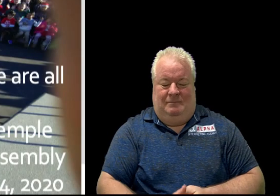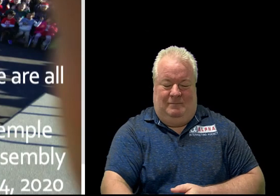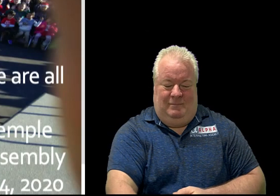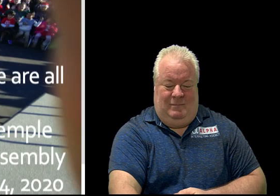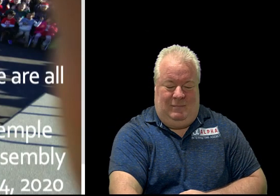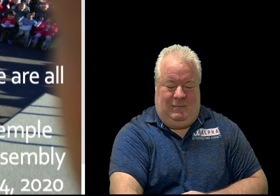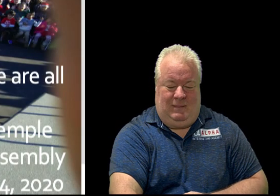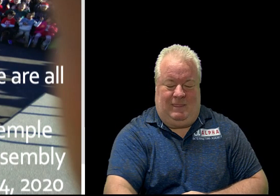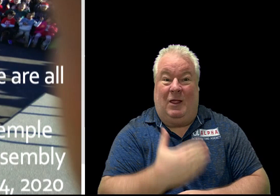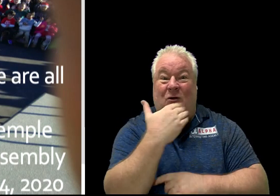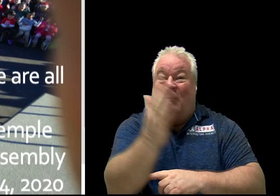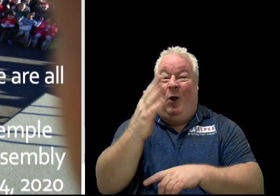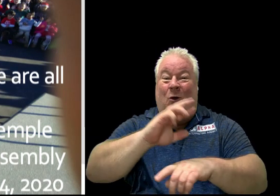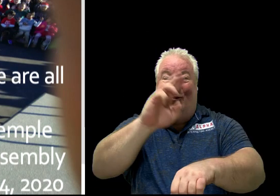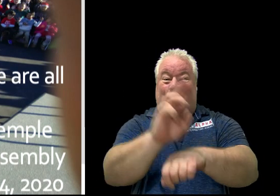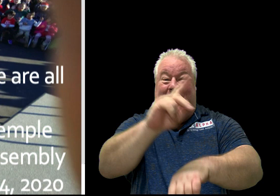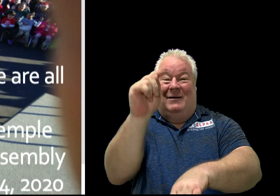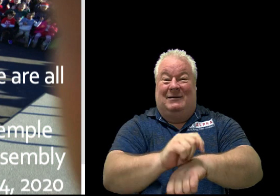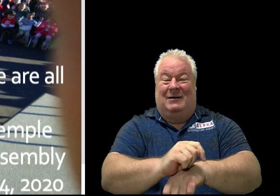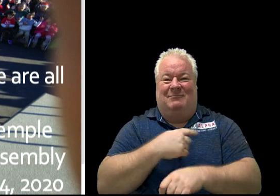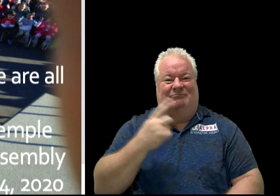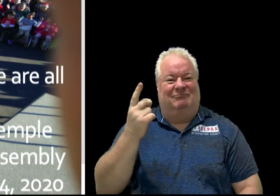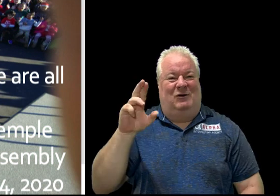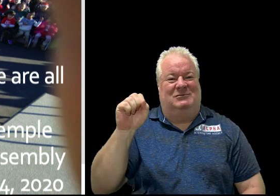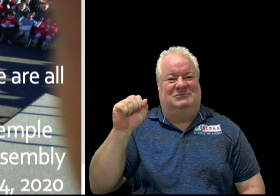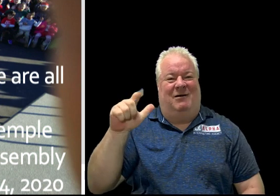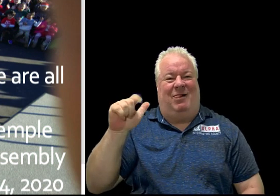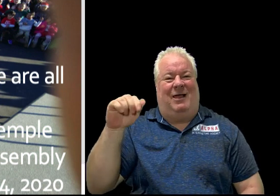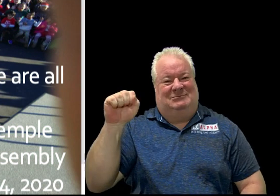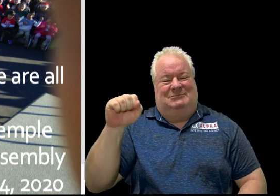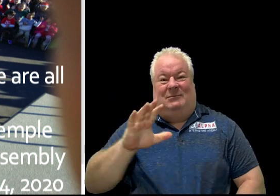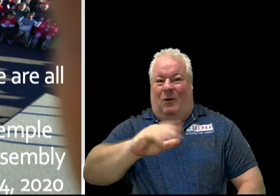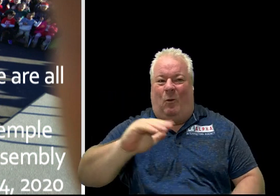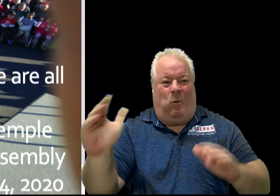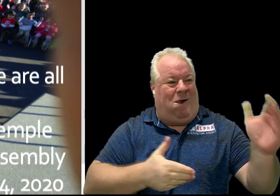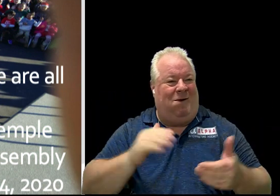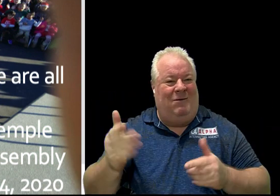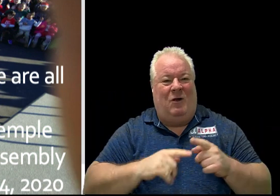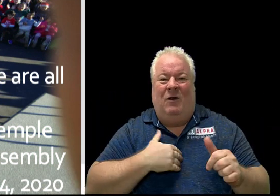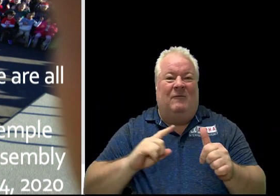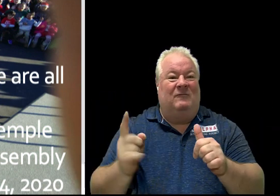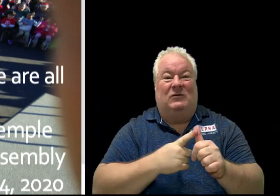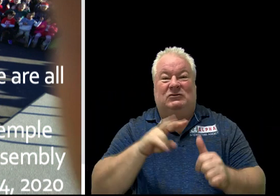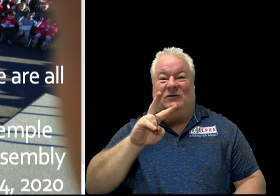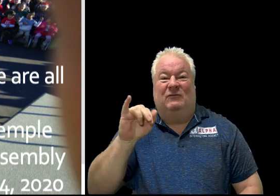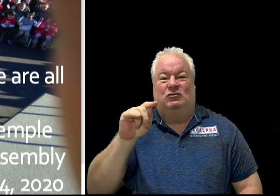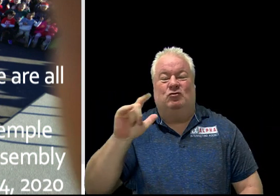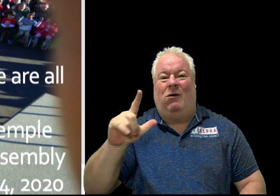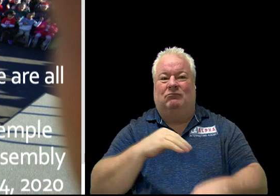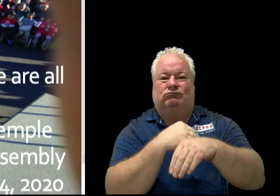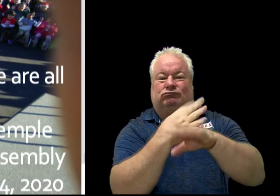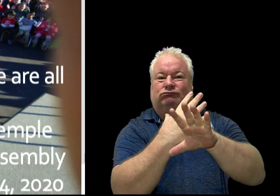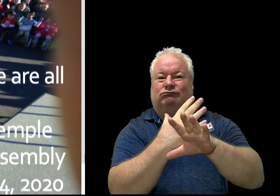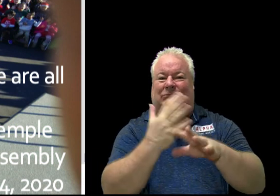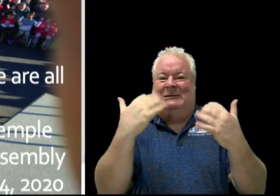Good morning, Raymond Temple. This is Dr. Salas. Welcome to our first virtual assembly for